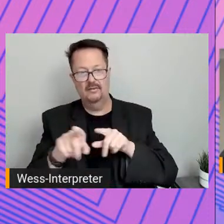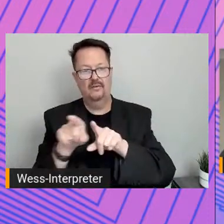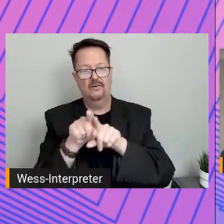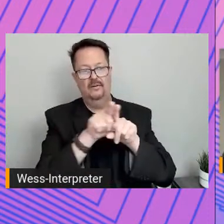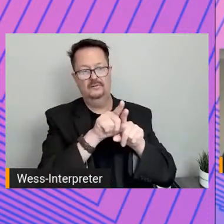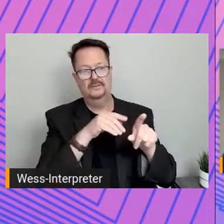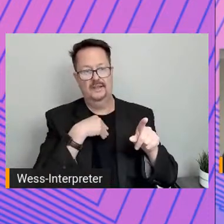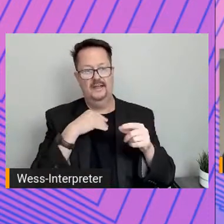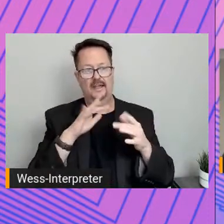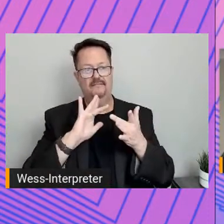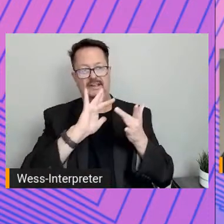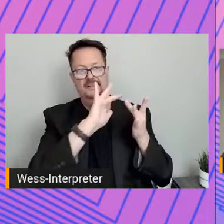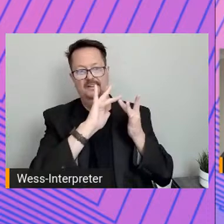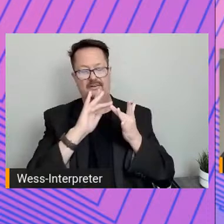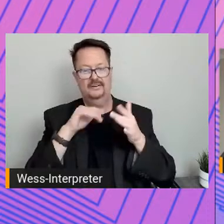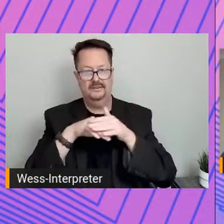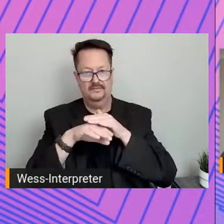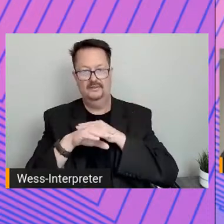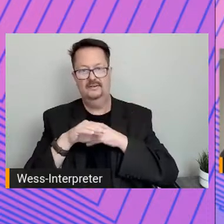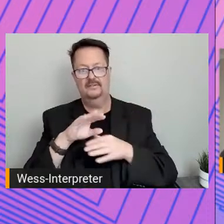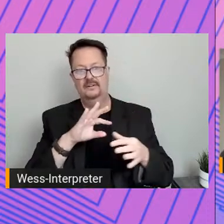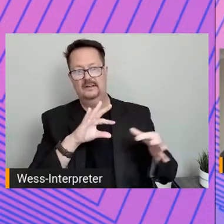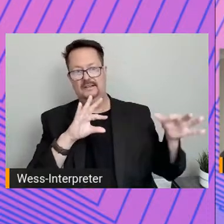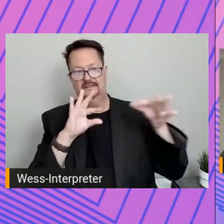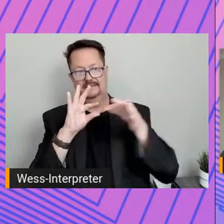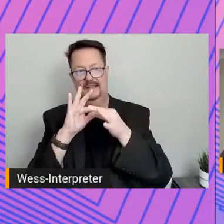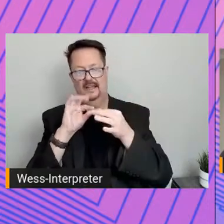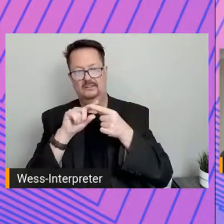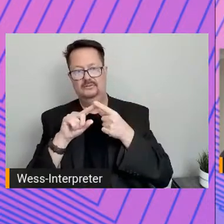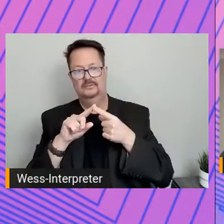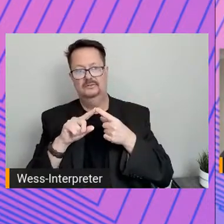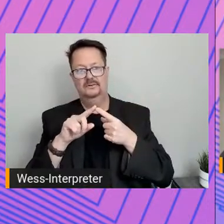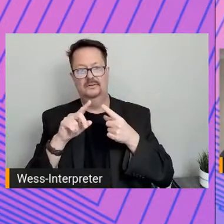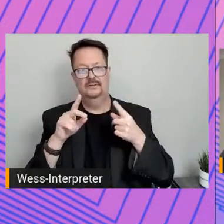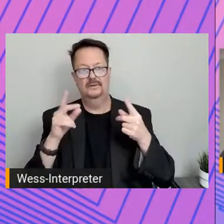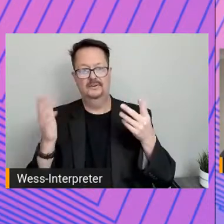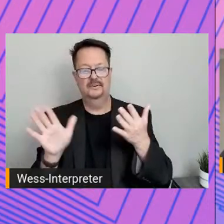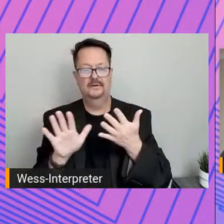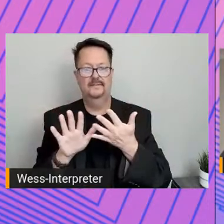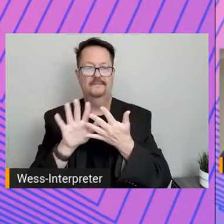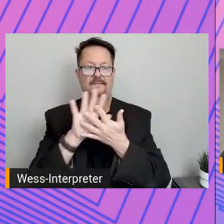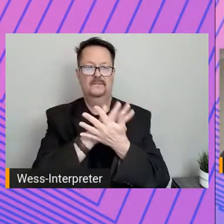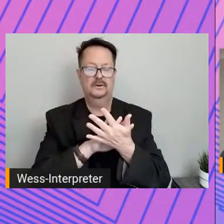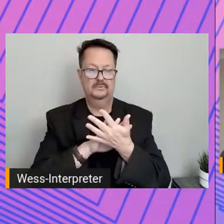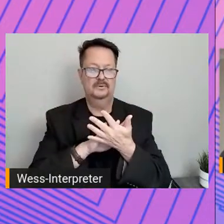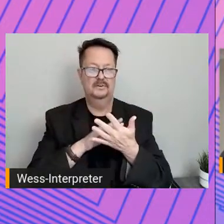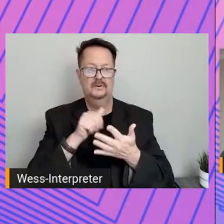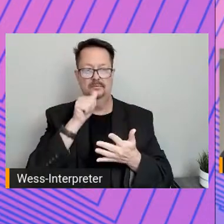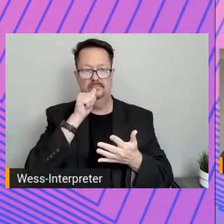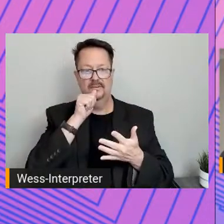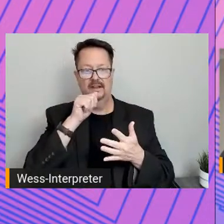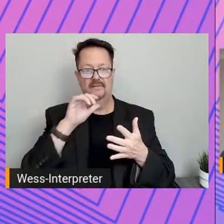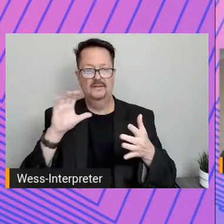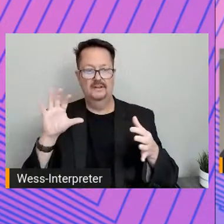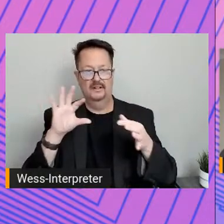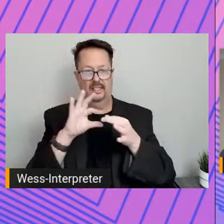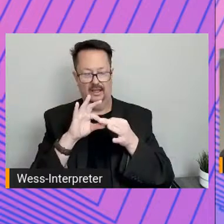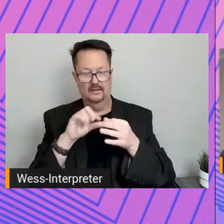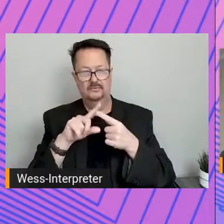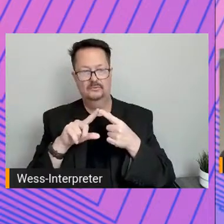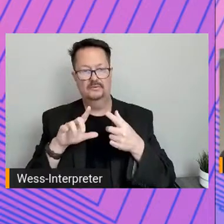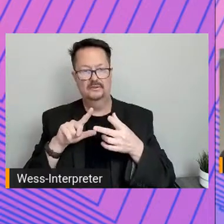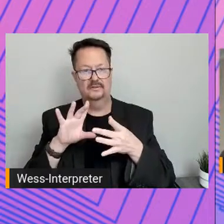internet gateway attached to your virtual private cloud, and essentially have a way of routing traffic through to the internet to connect to the different AWS